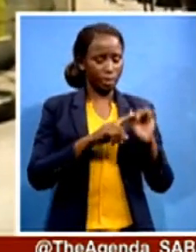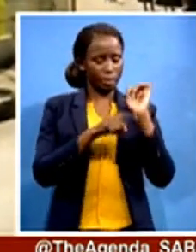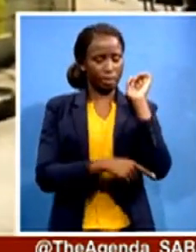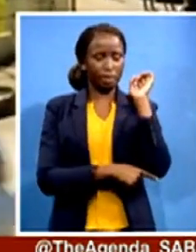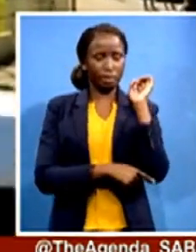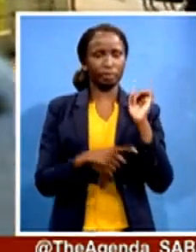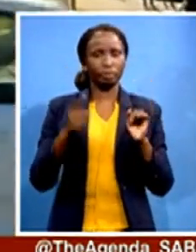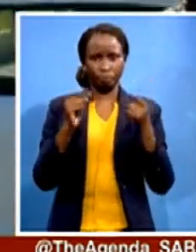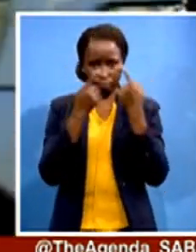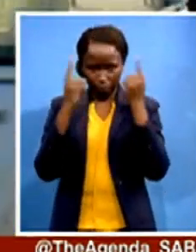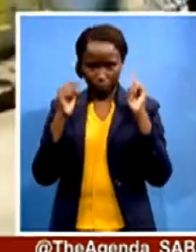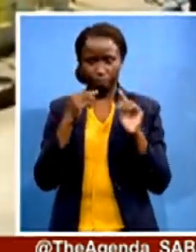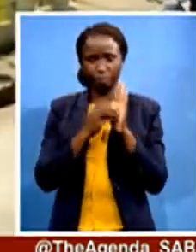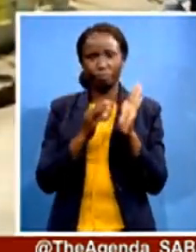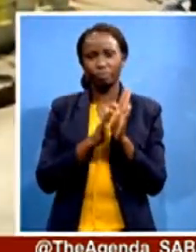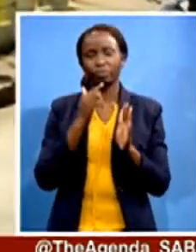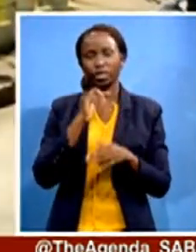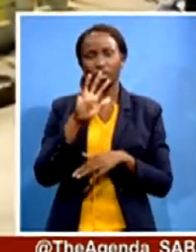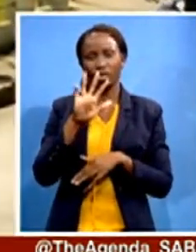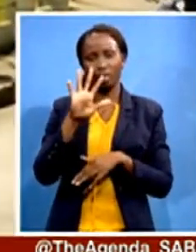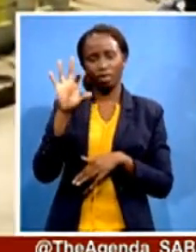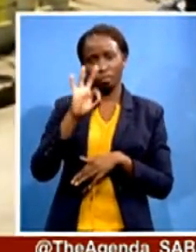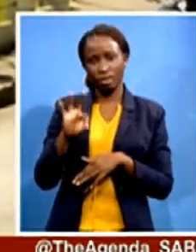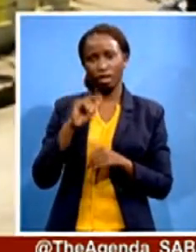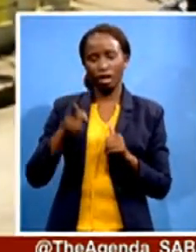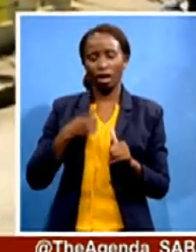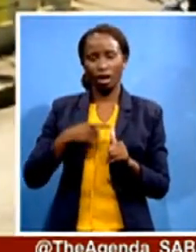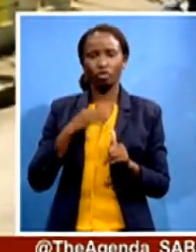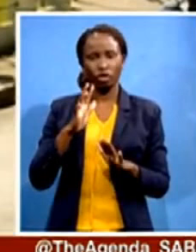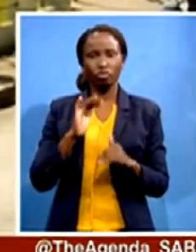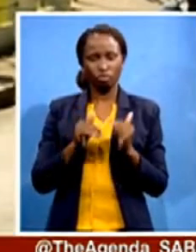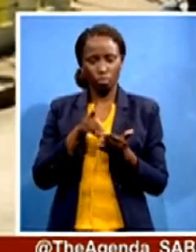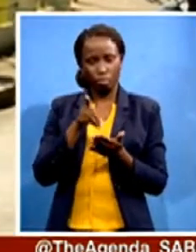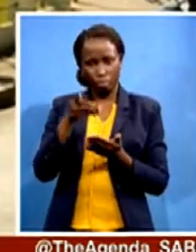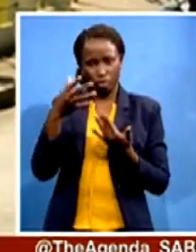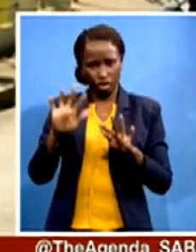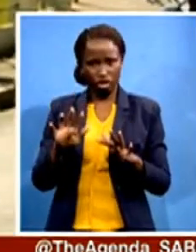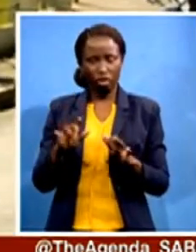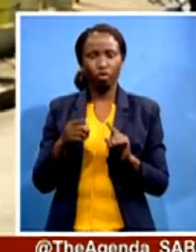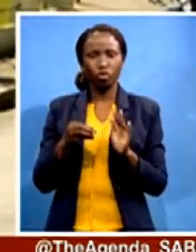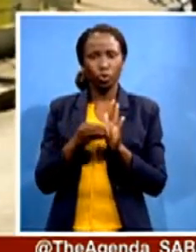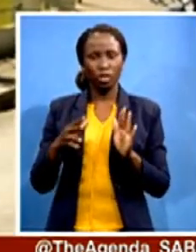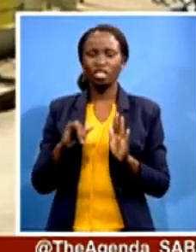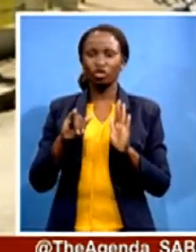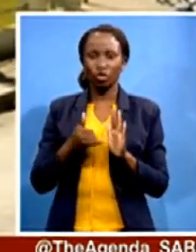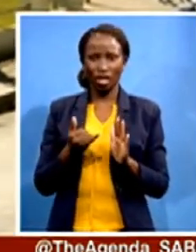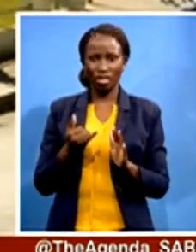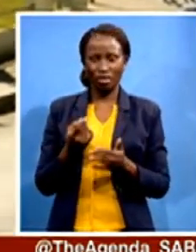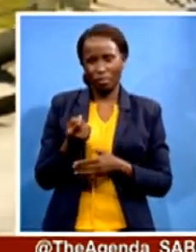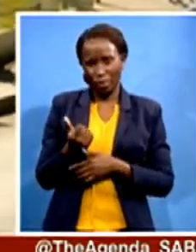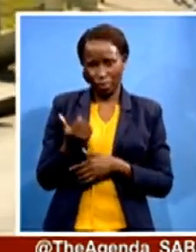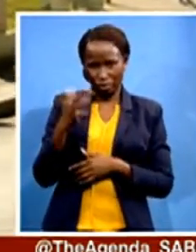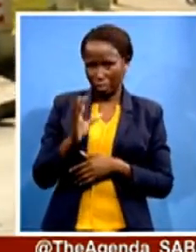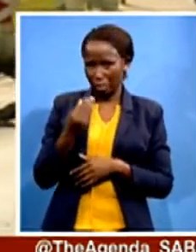95% of allowances have been processed to the students. It's just this 5%. I spoke to them on Monday. Maybe that might have increased,